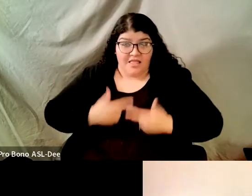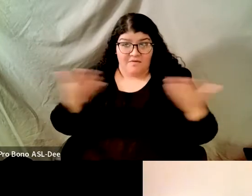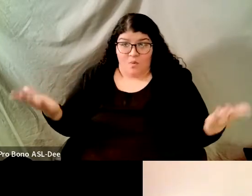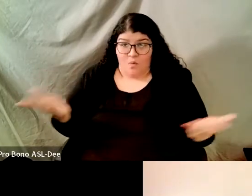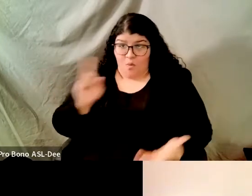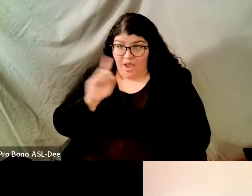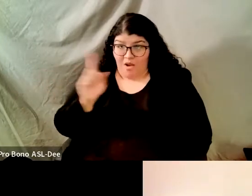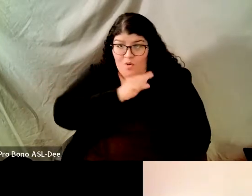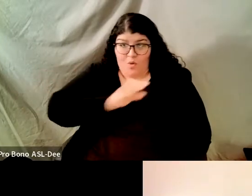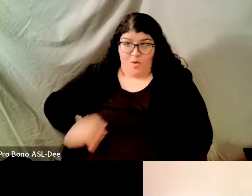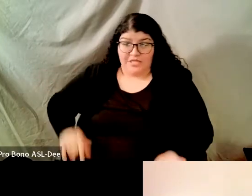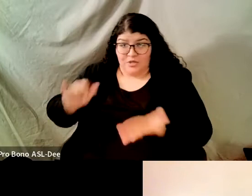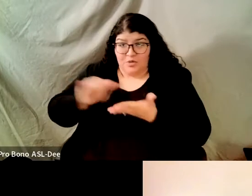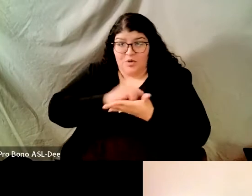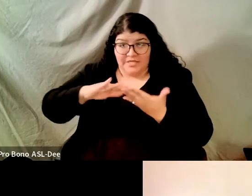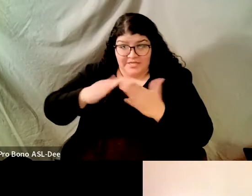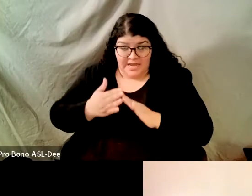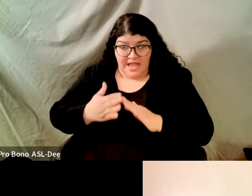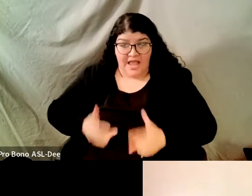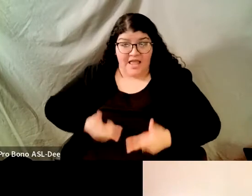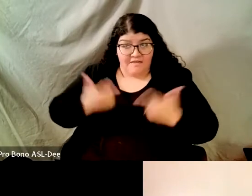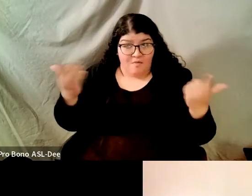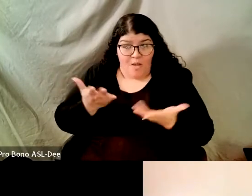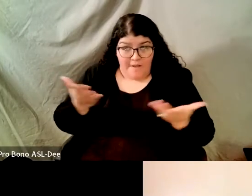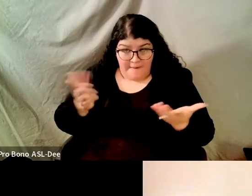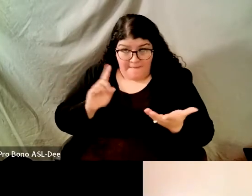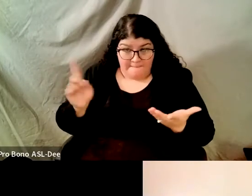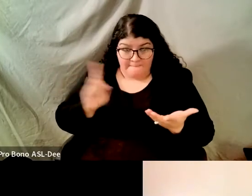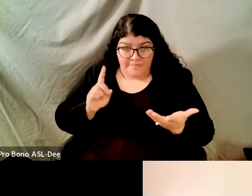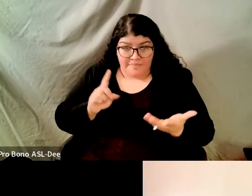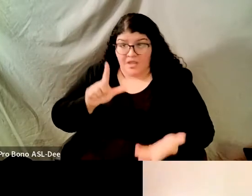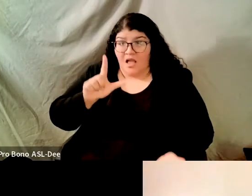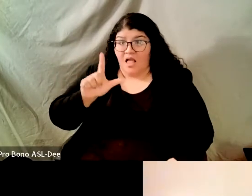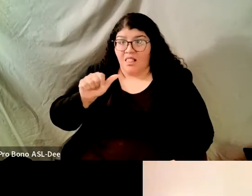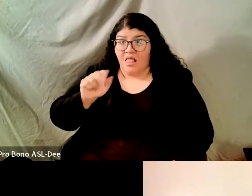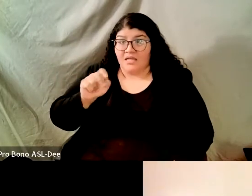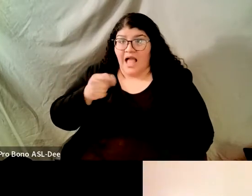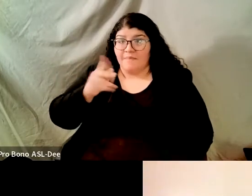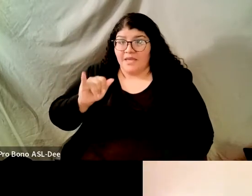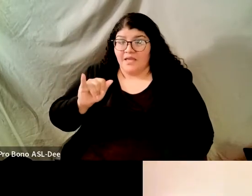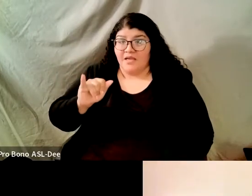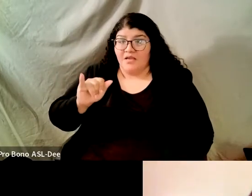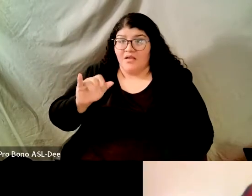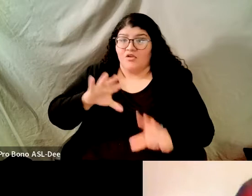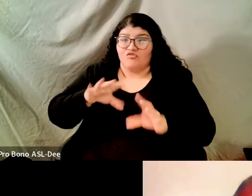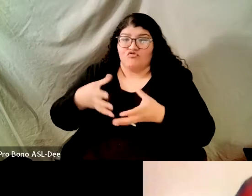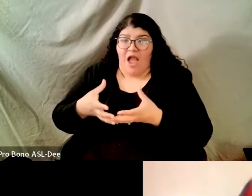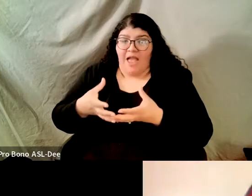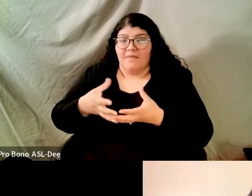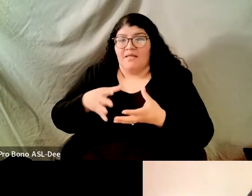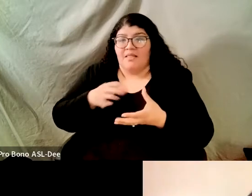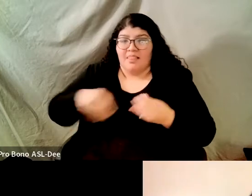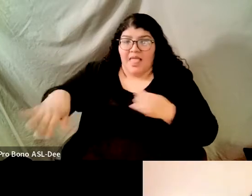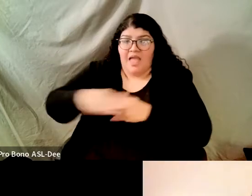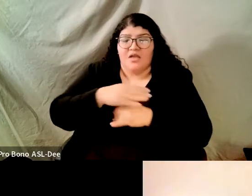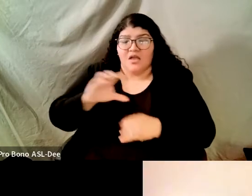York, and I currently live on Lenape tribe land. And then Chenese,